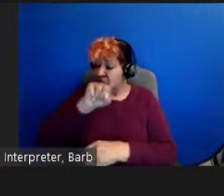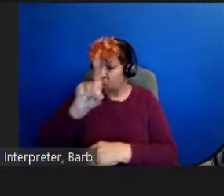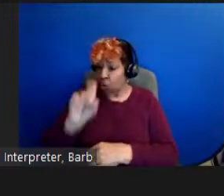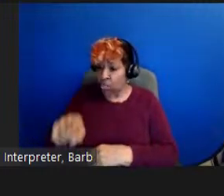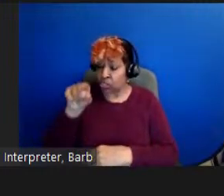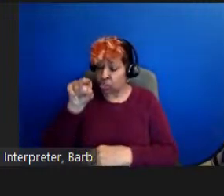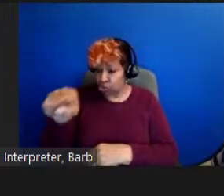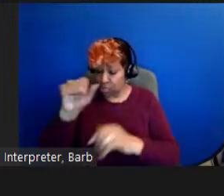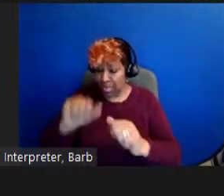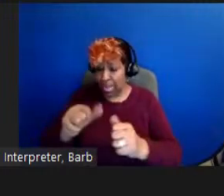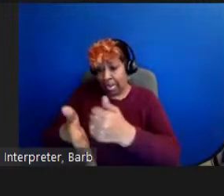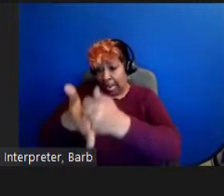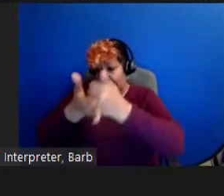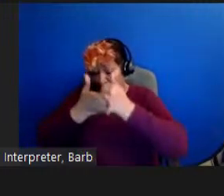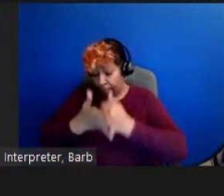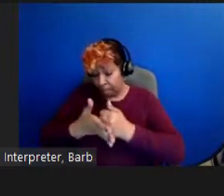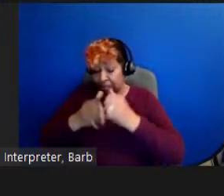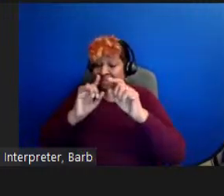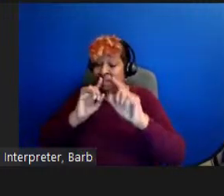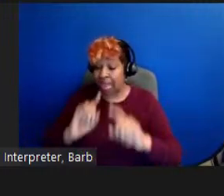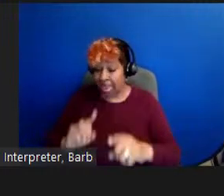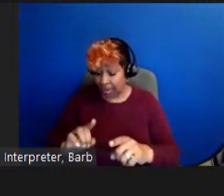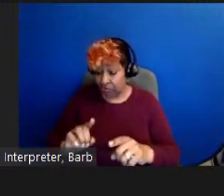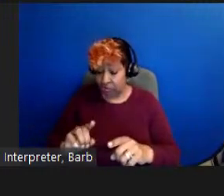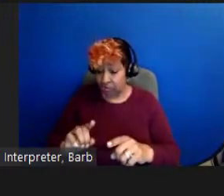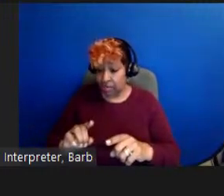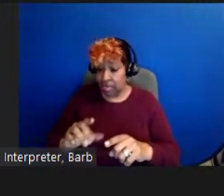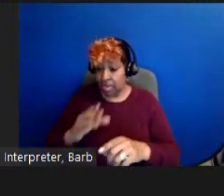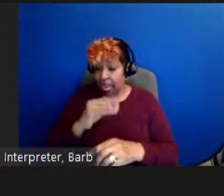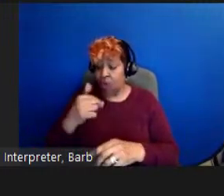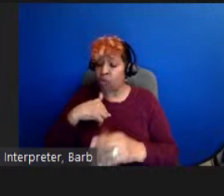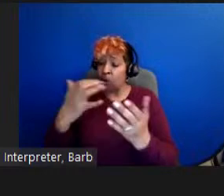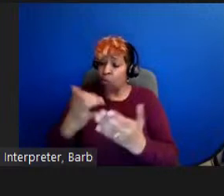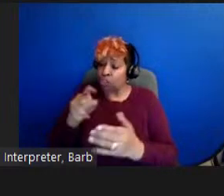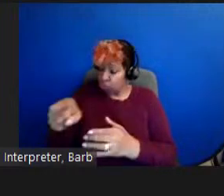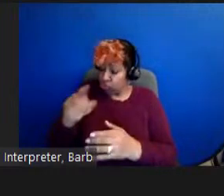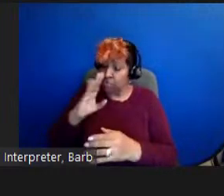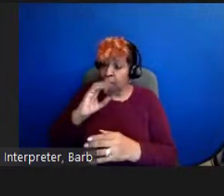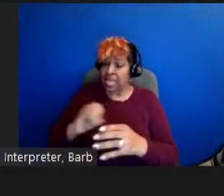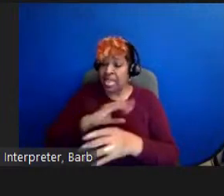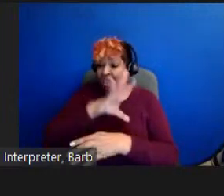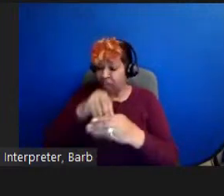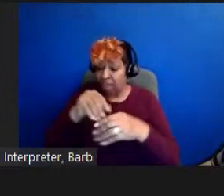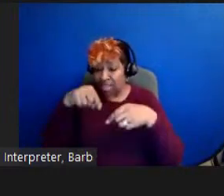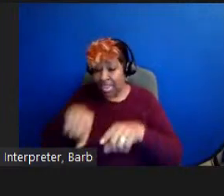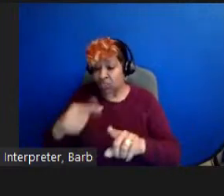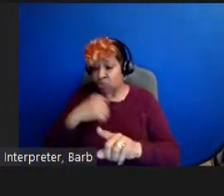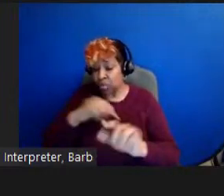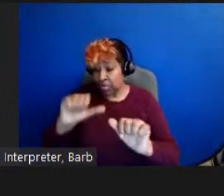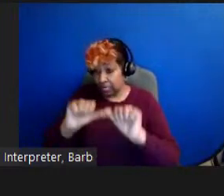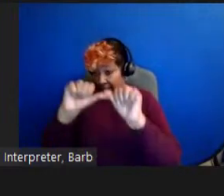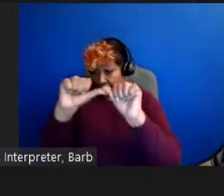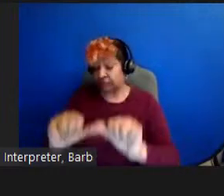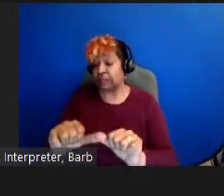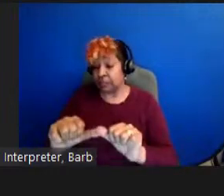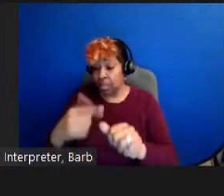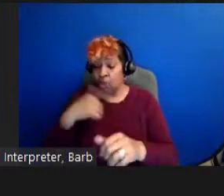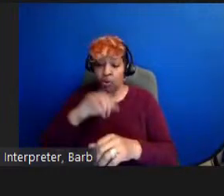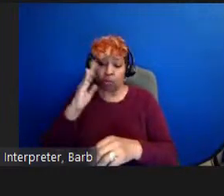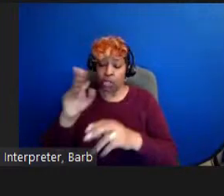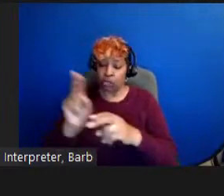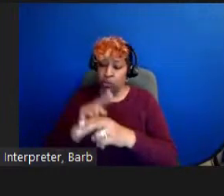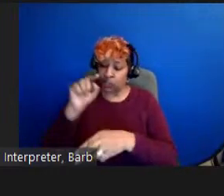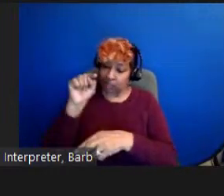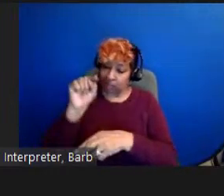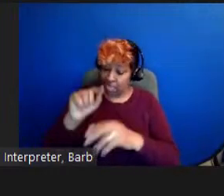can assist us in answering, and that we want you to be involved as we go forward. We'll use